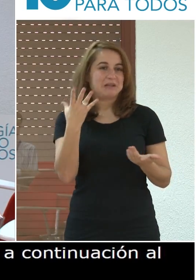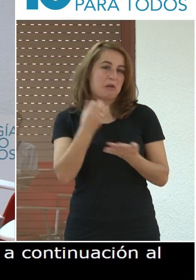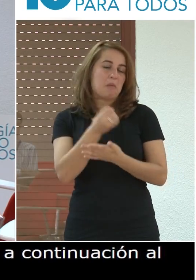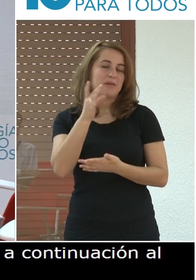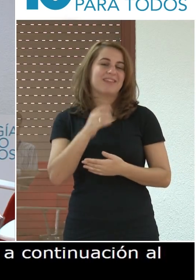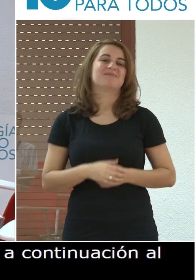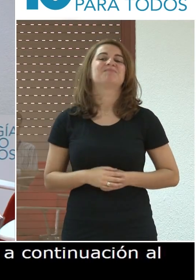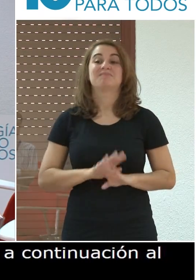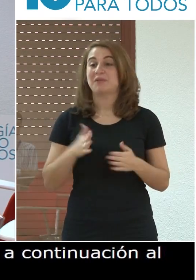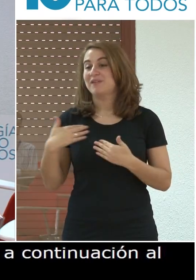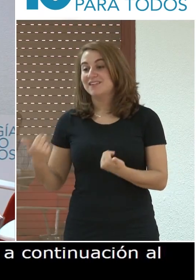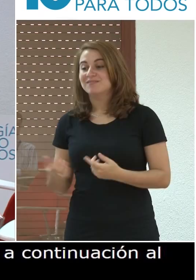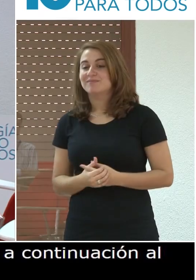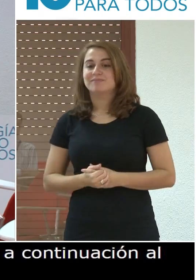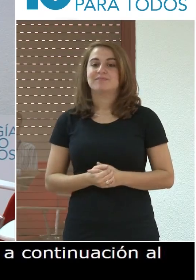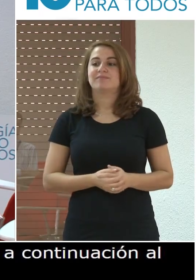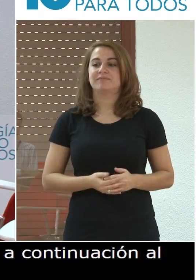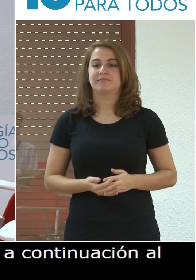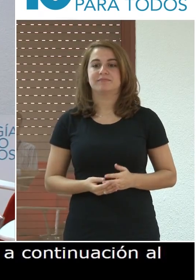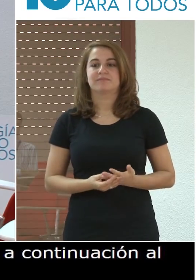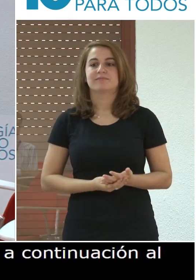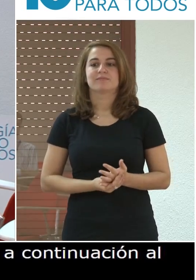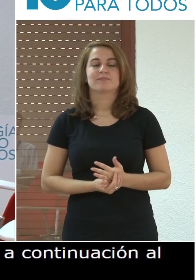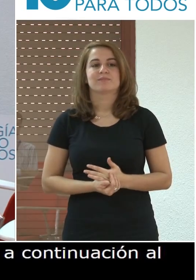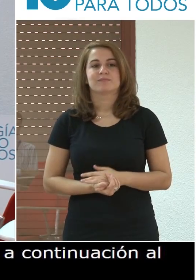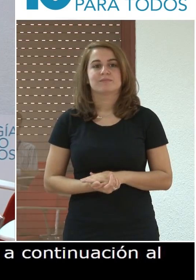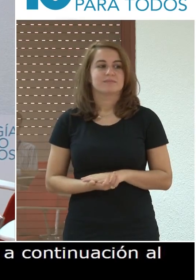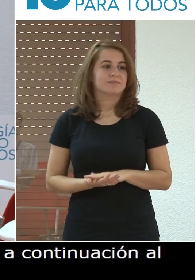that you will find the presentations interesting. So whenever you're ready, Victor.